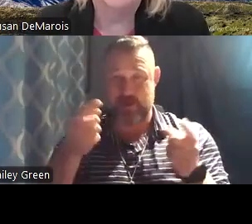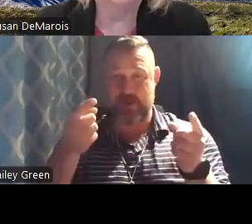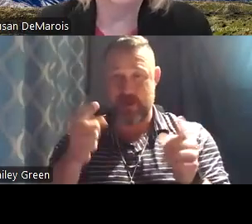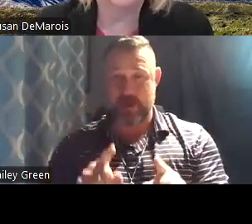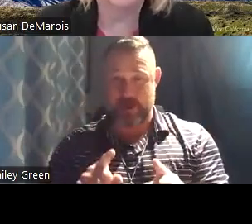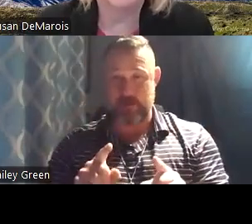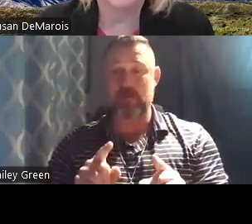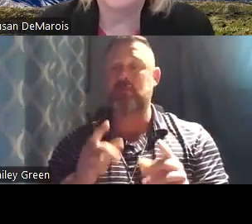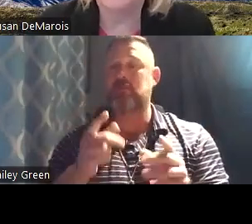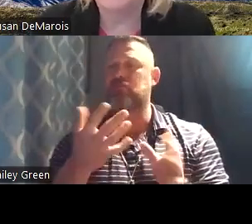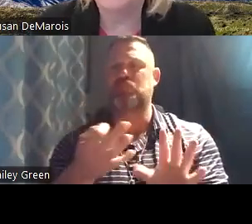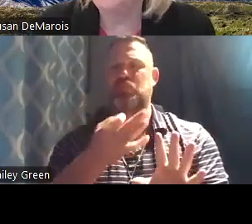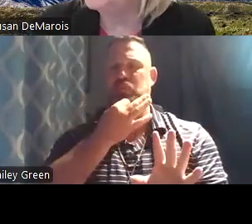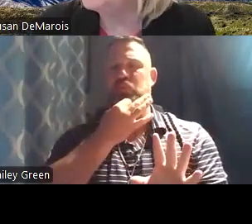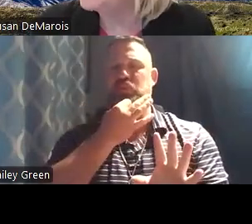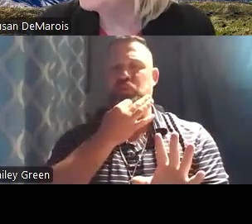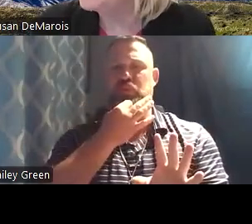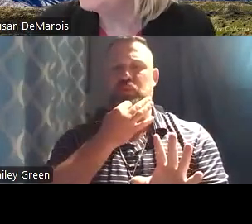and it's too soon to do a